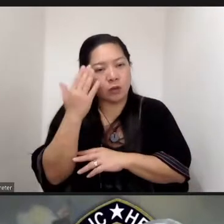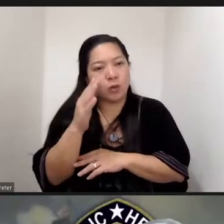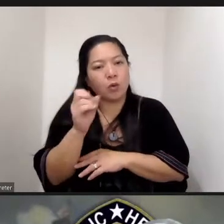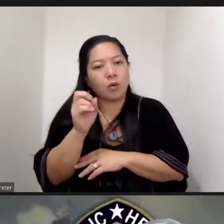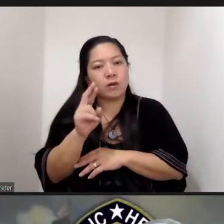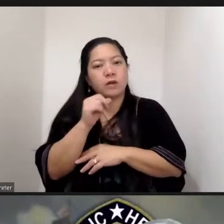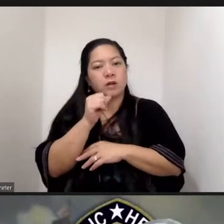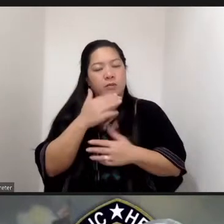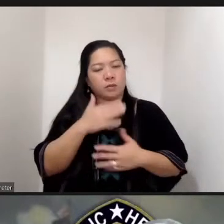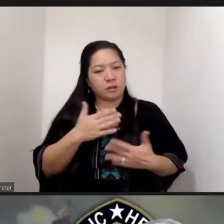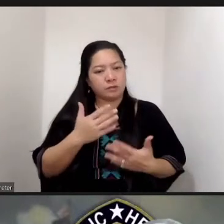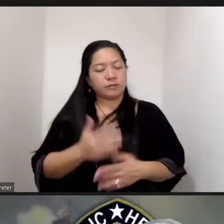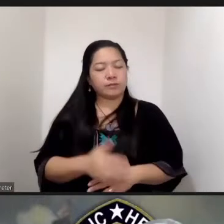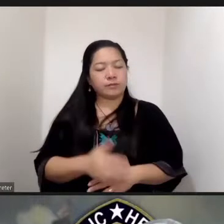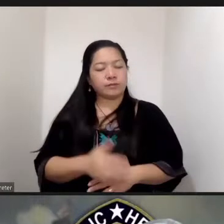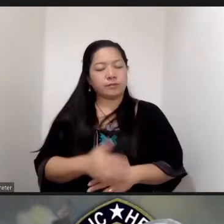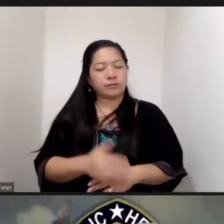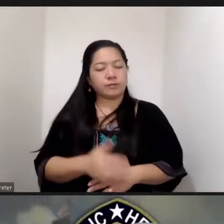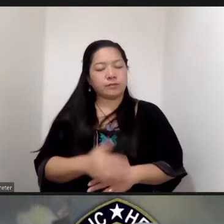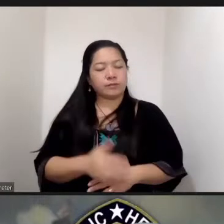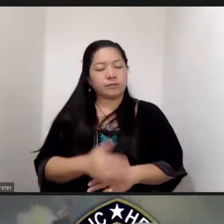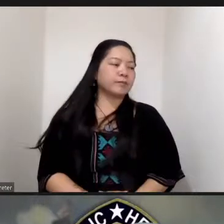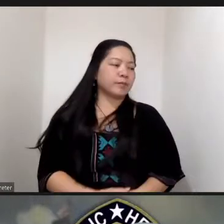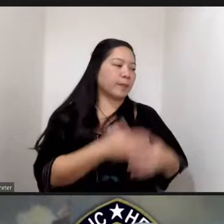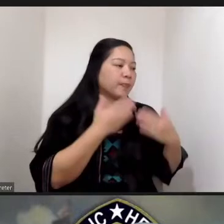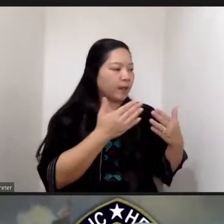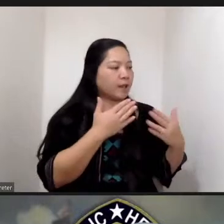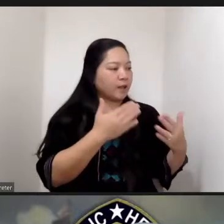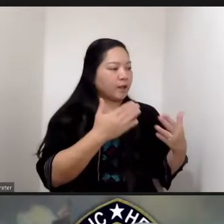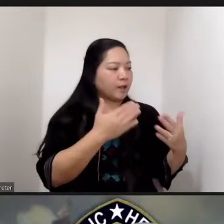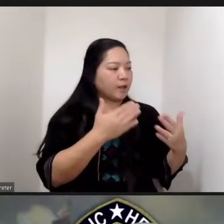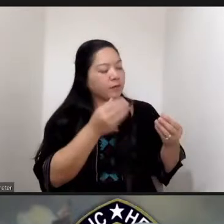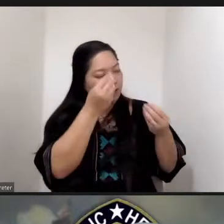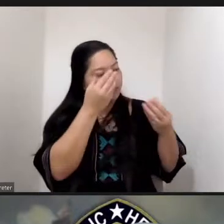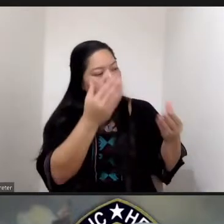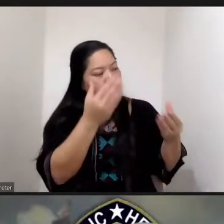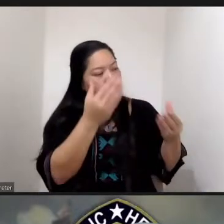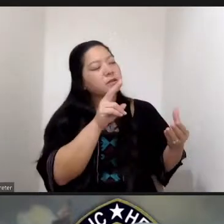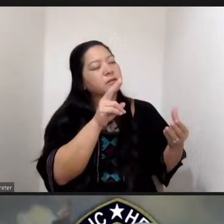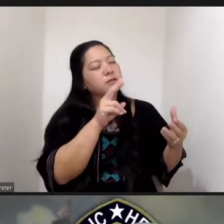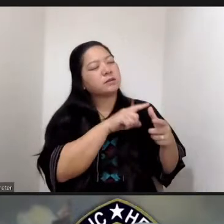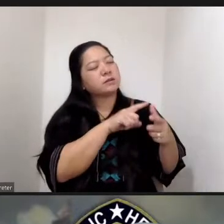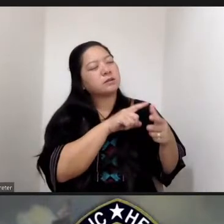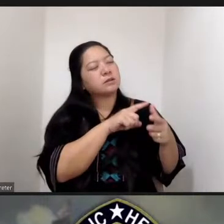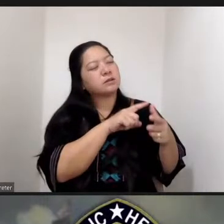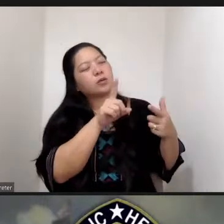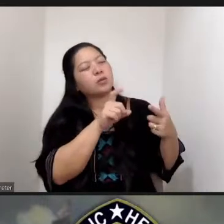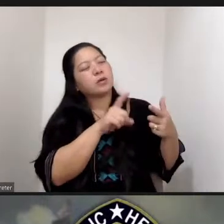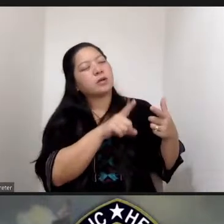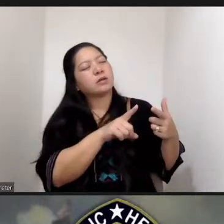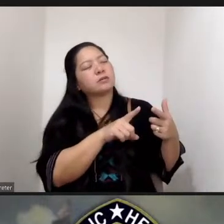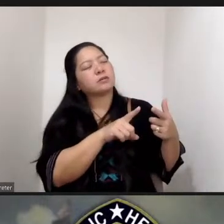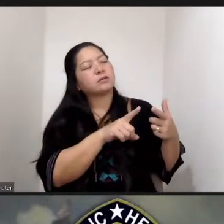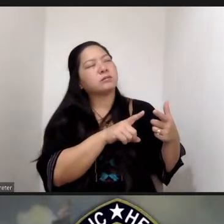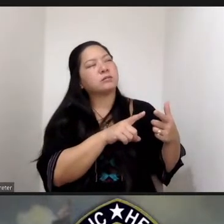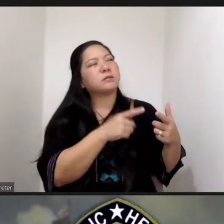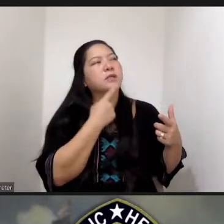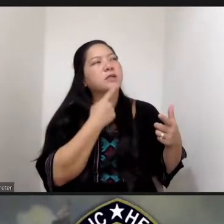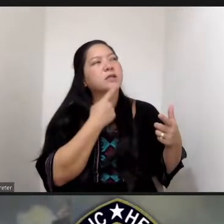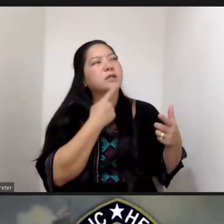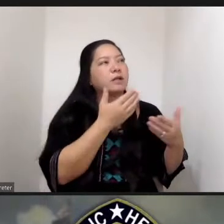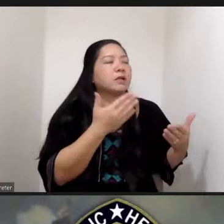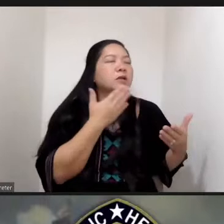well noted, ma'am. So for my second question, so assuming everything goes well